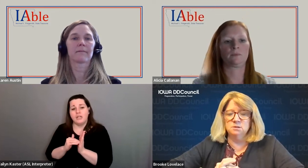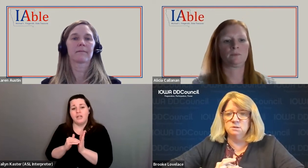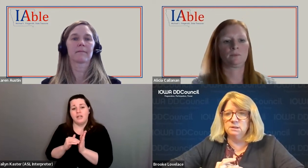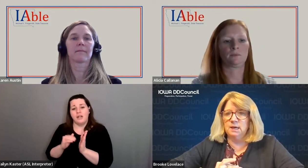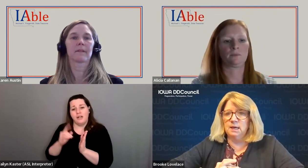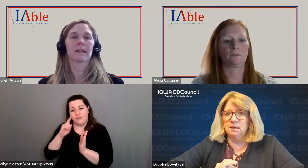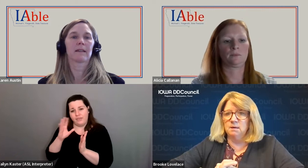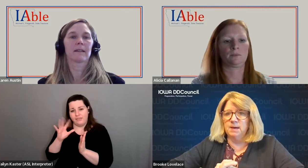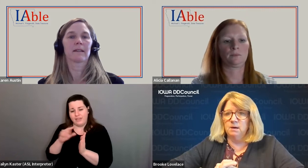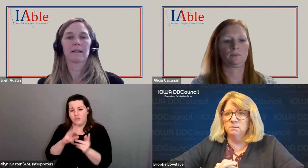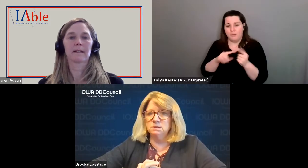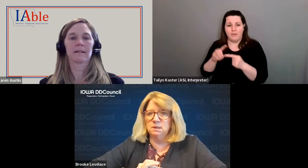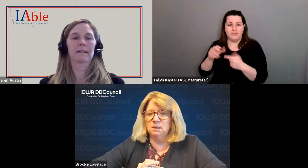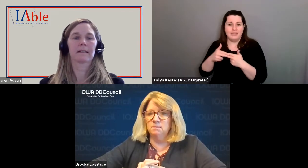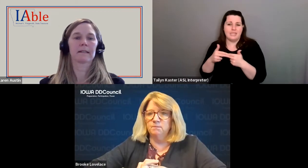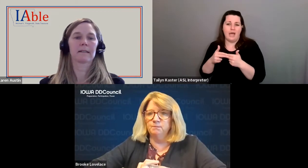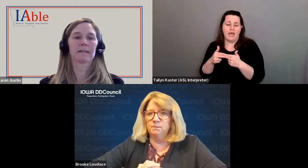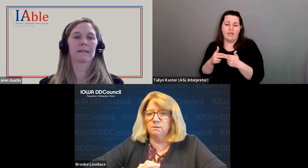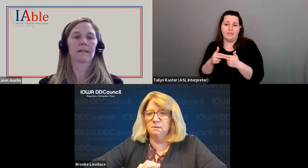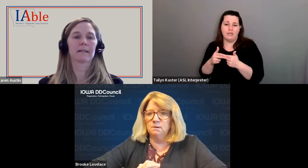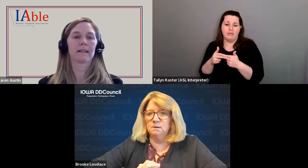to your slide about.